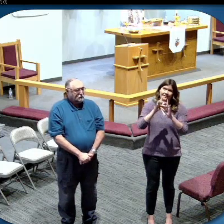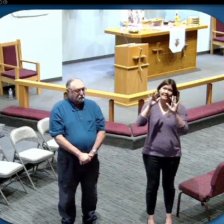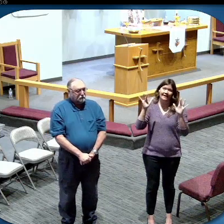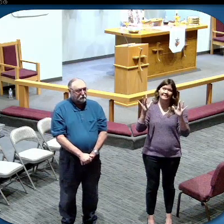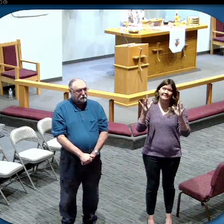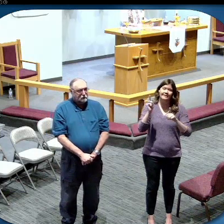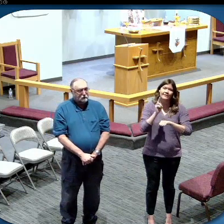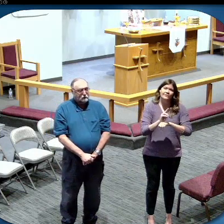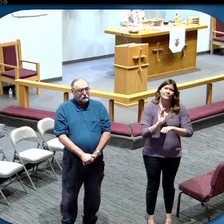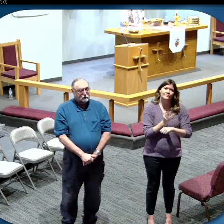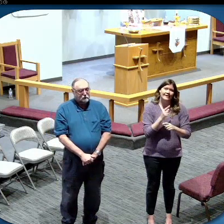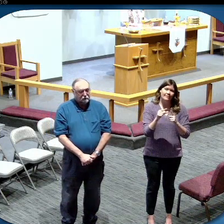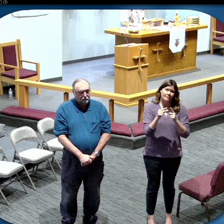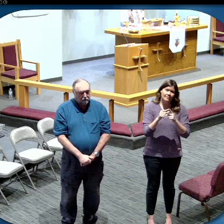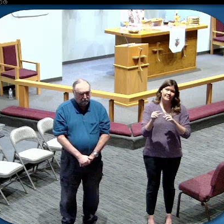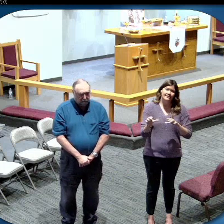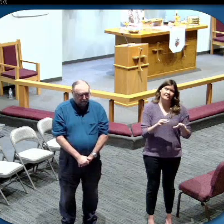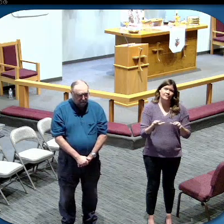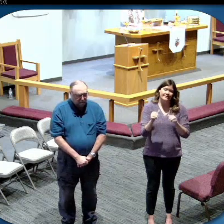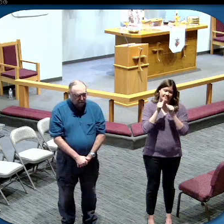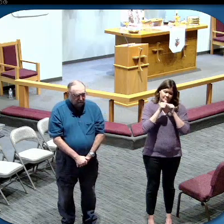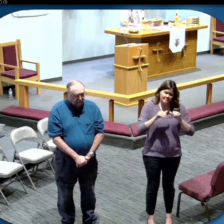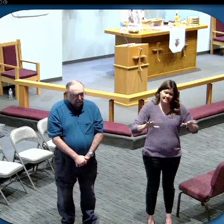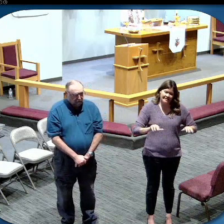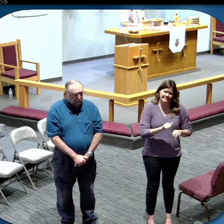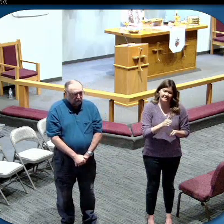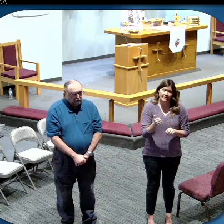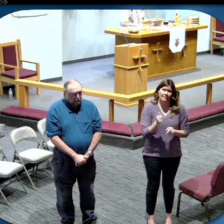Use our words and our actions to be a blessing to others.